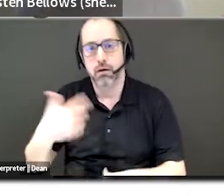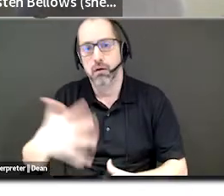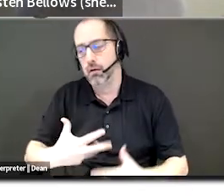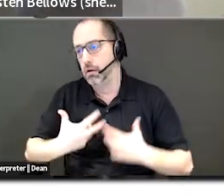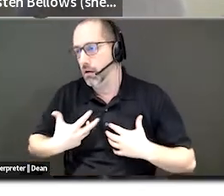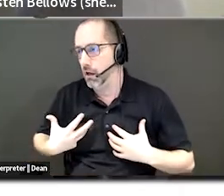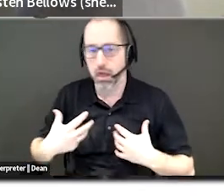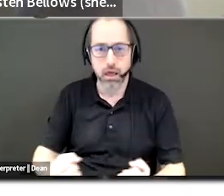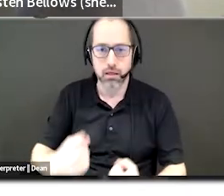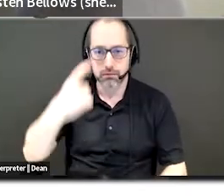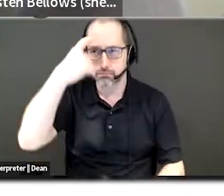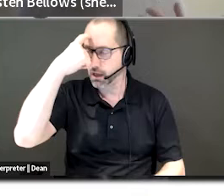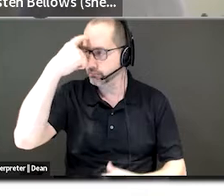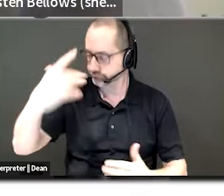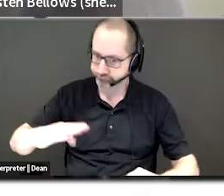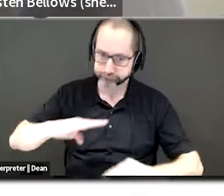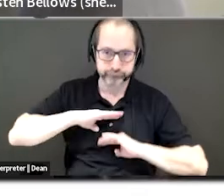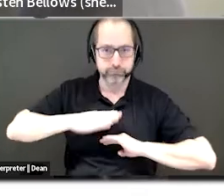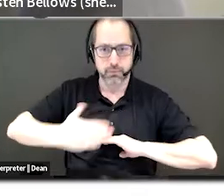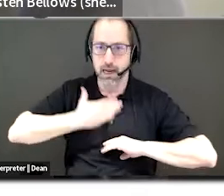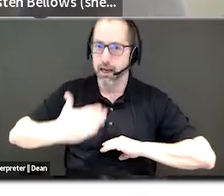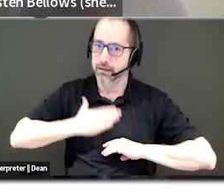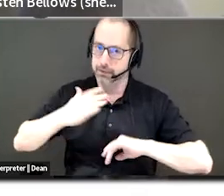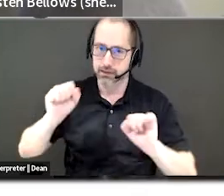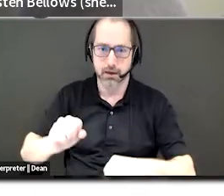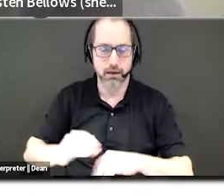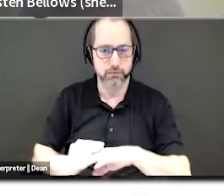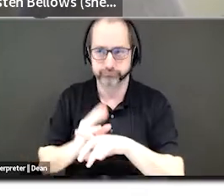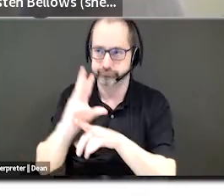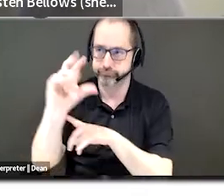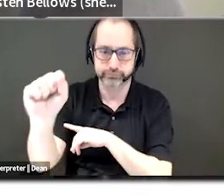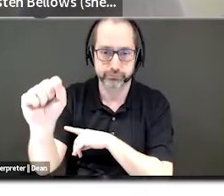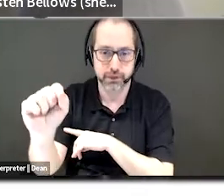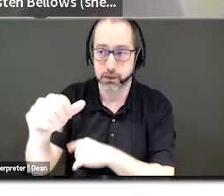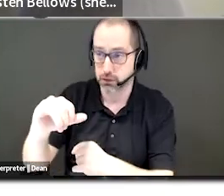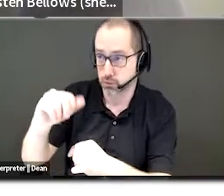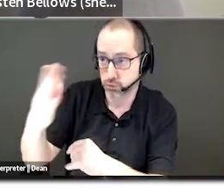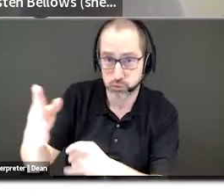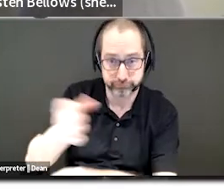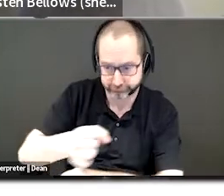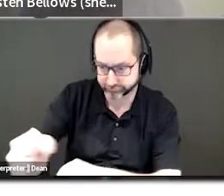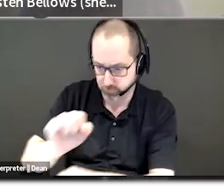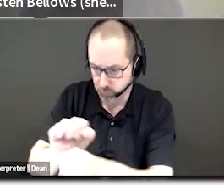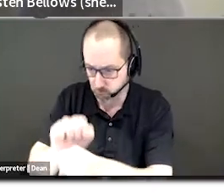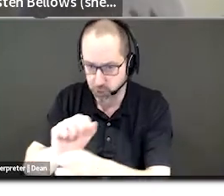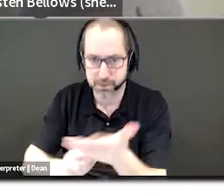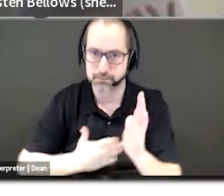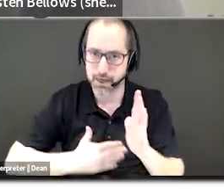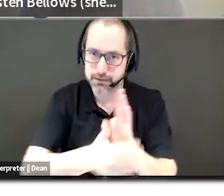health. So jobs often allow us to put our skills and talents to good use.